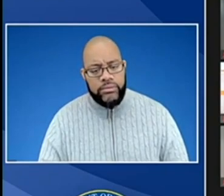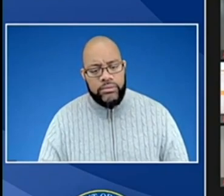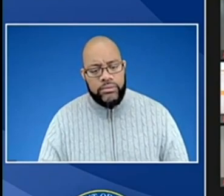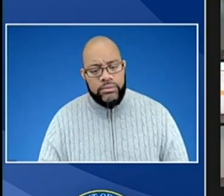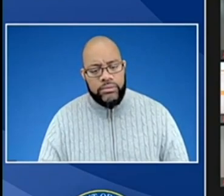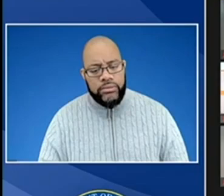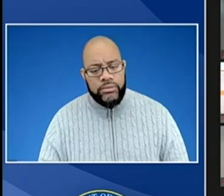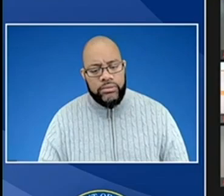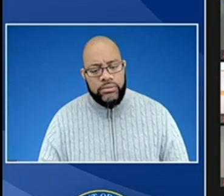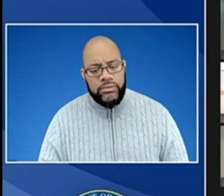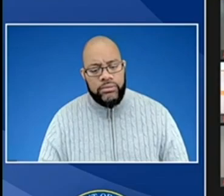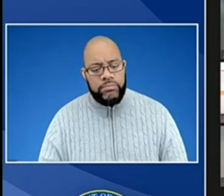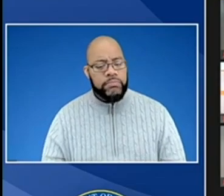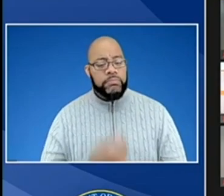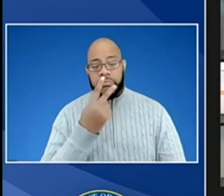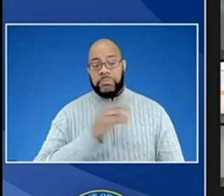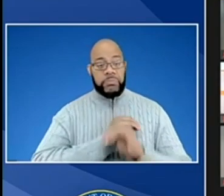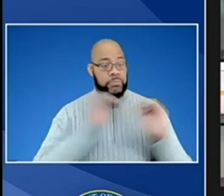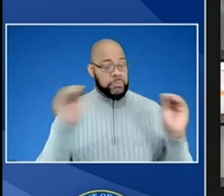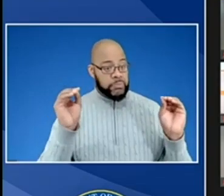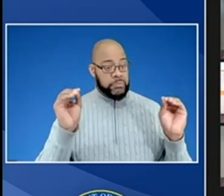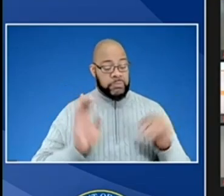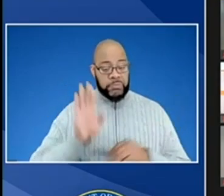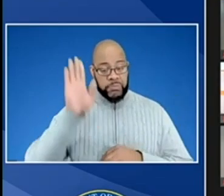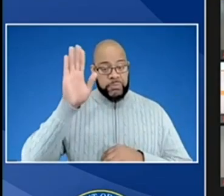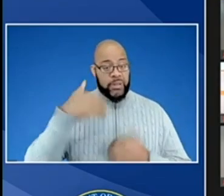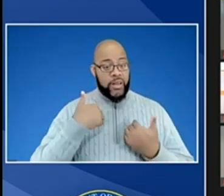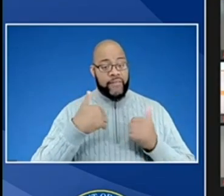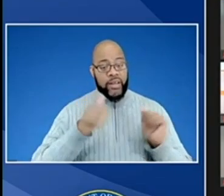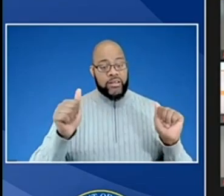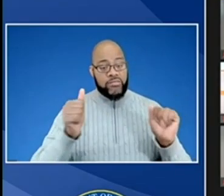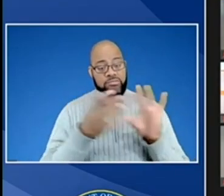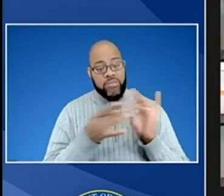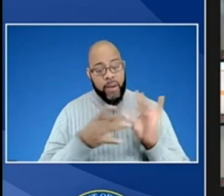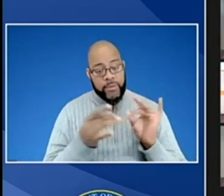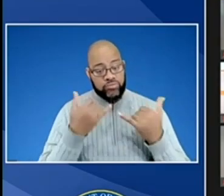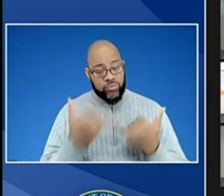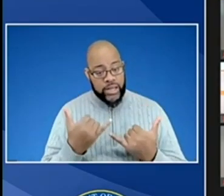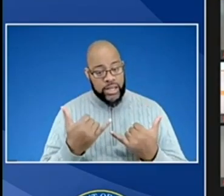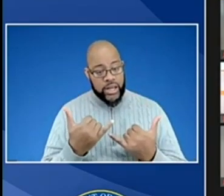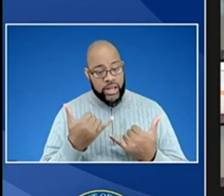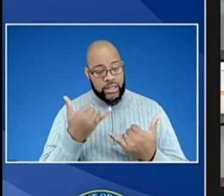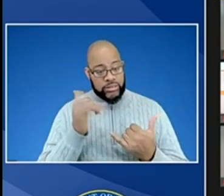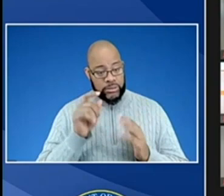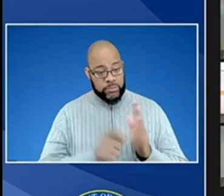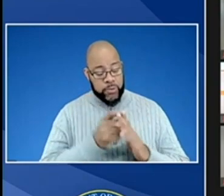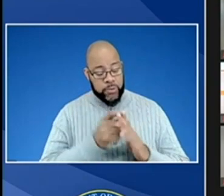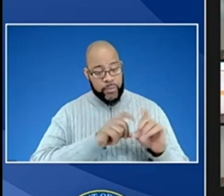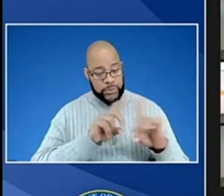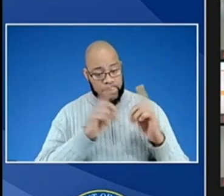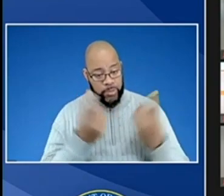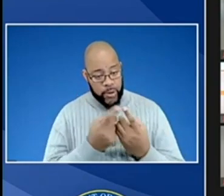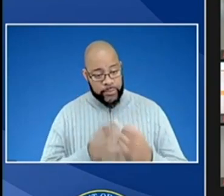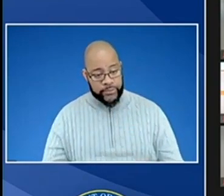I'm not seeing any other hands. Are there any comments right now at this point from the department?